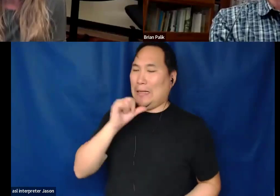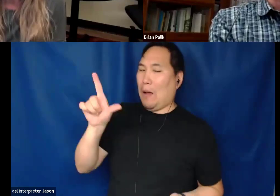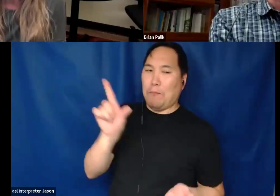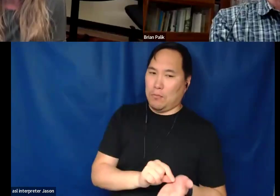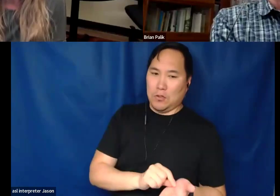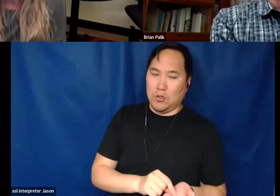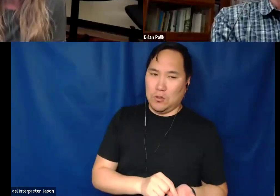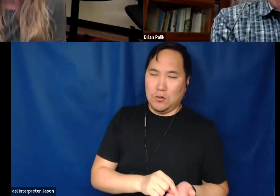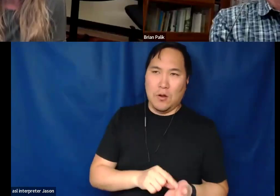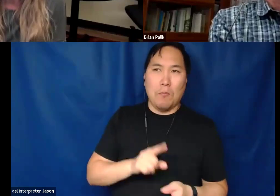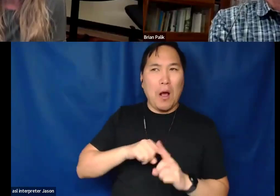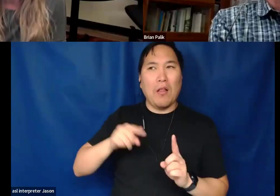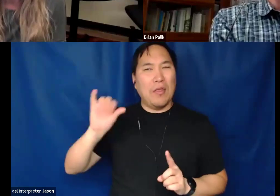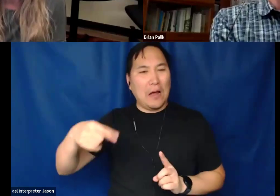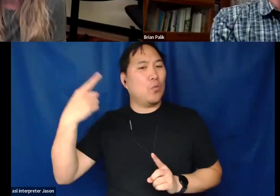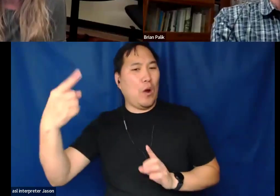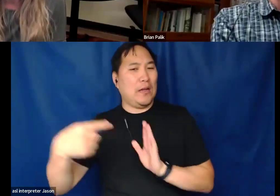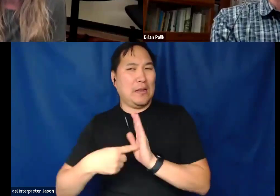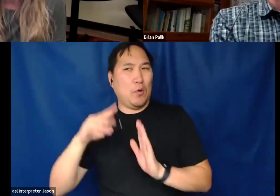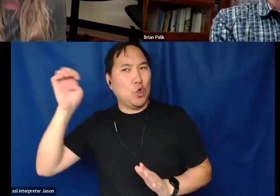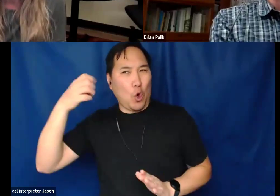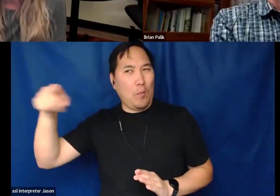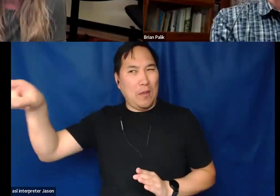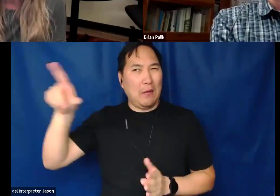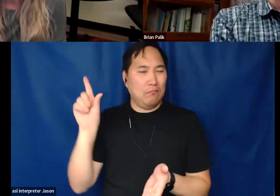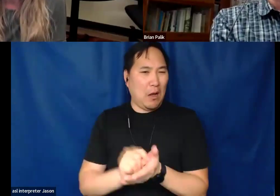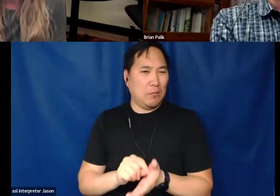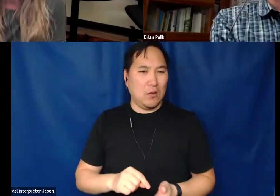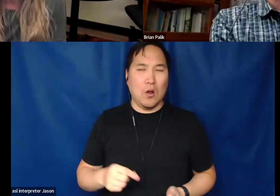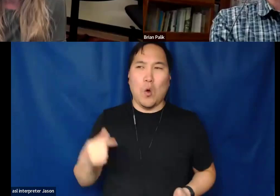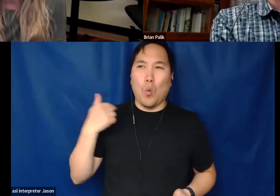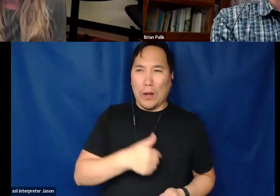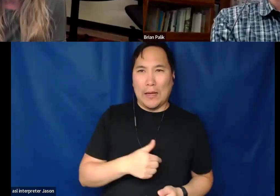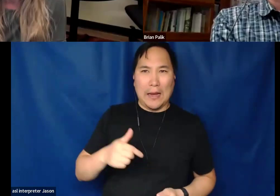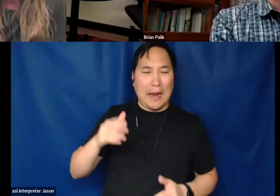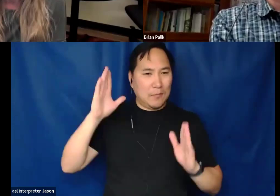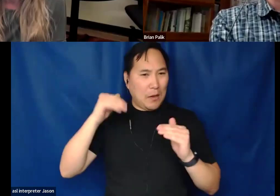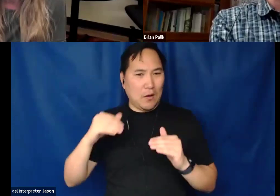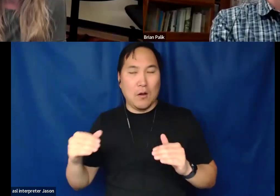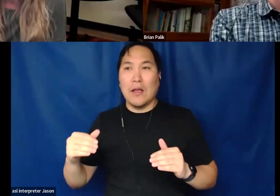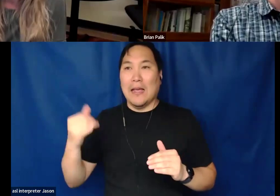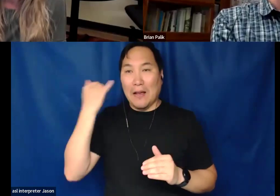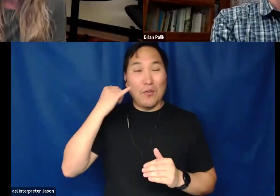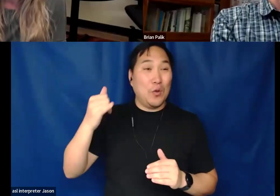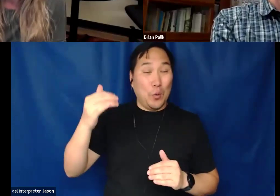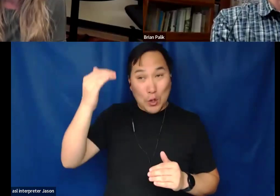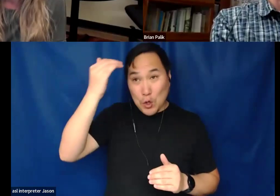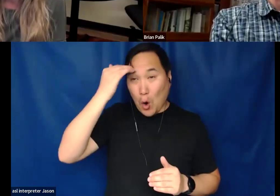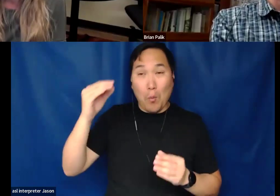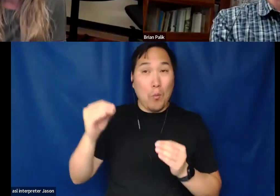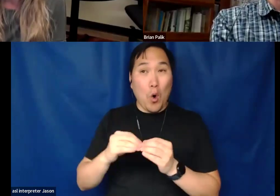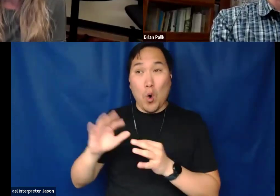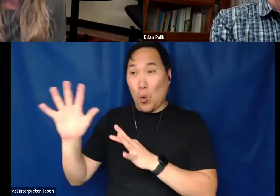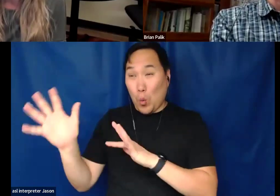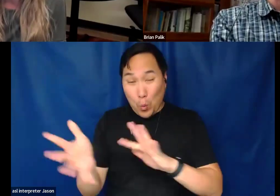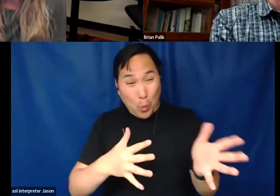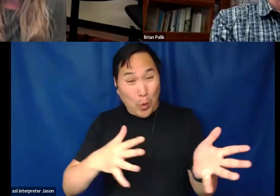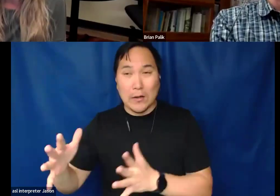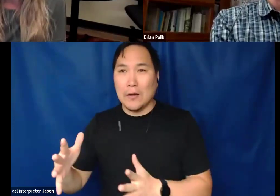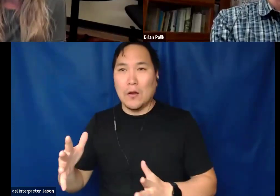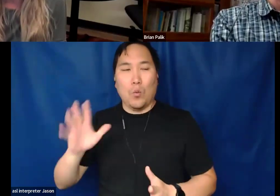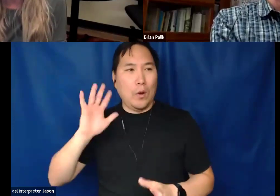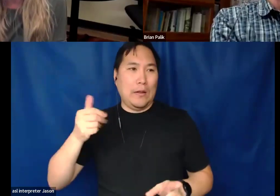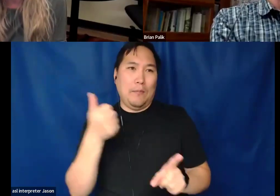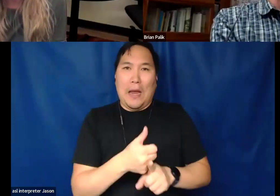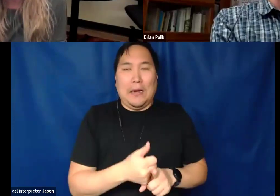that would be an example if we expect greater, more frequent, more intense wind disturbances, that certain structures of forests